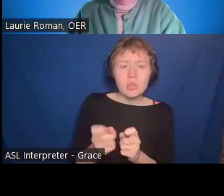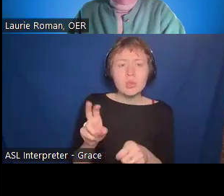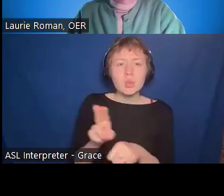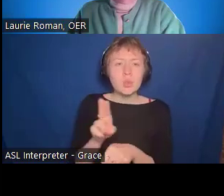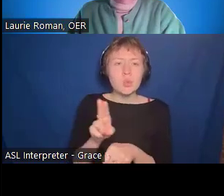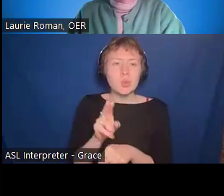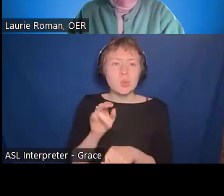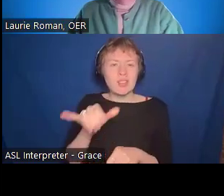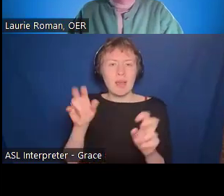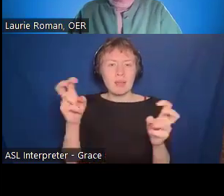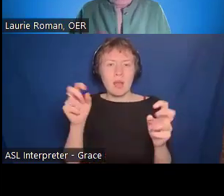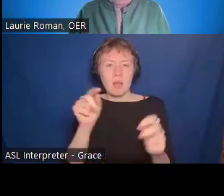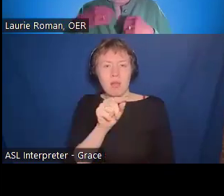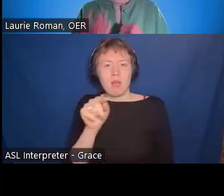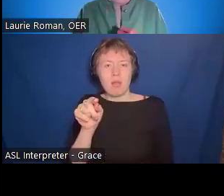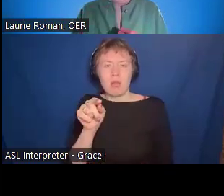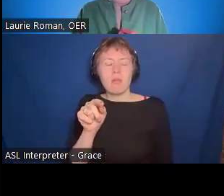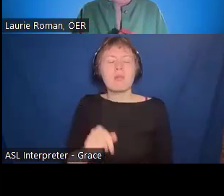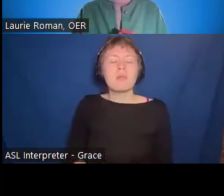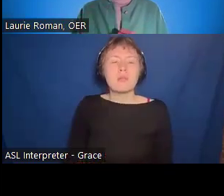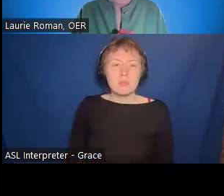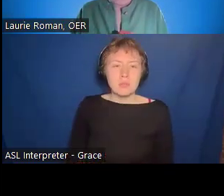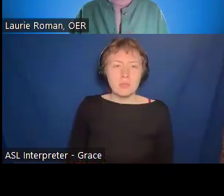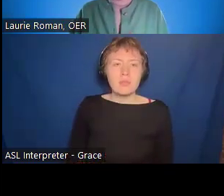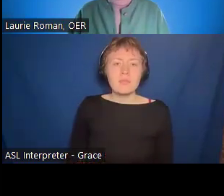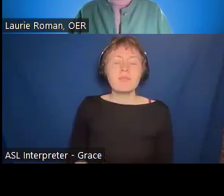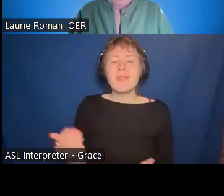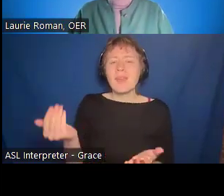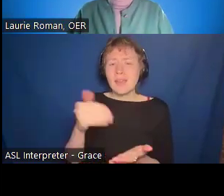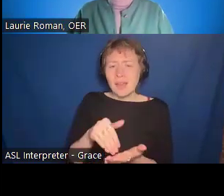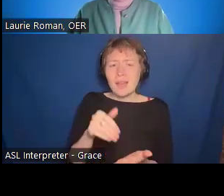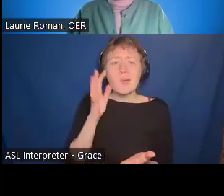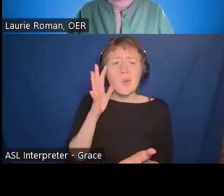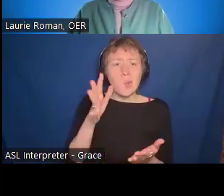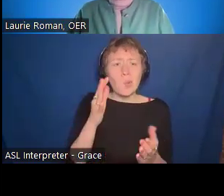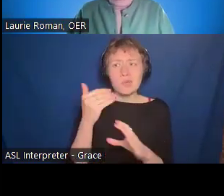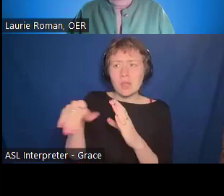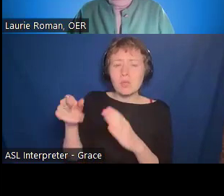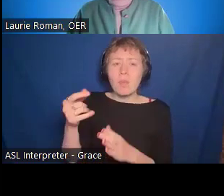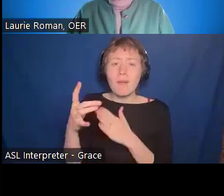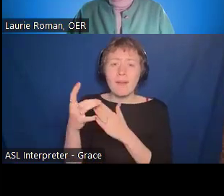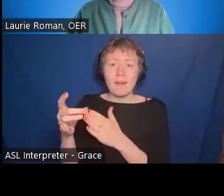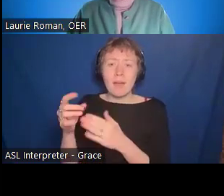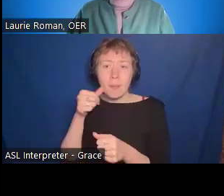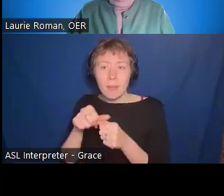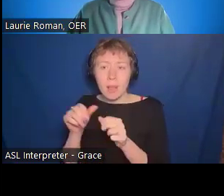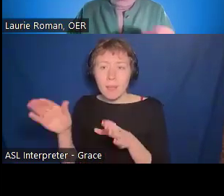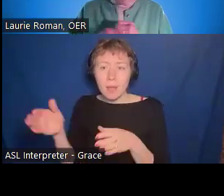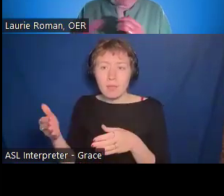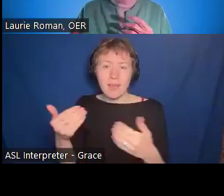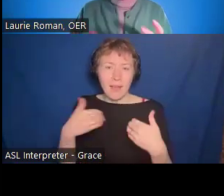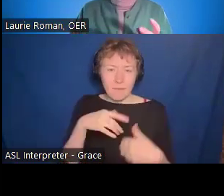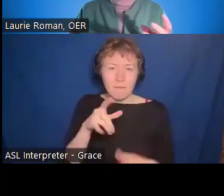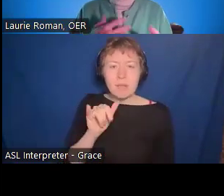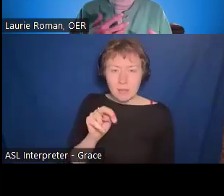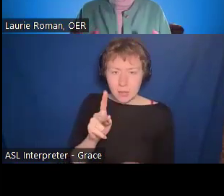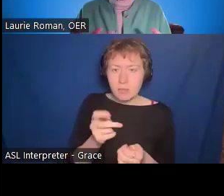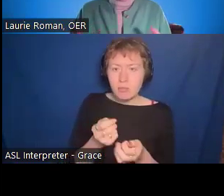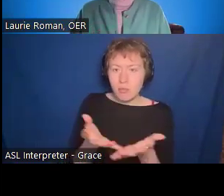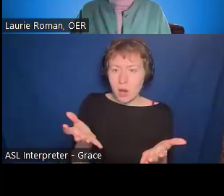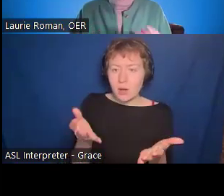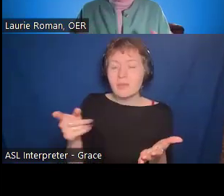that's indicated up here. Again, these are going to go to the guide mailbox. The link is provided, and that's going to allow our staff to easily